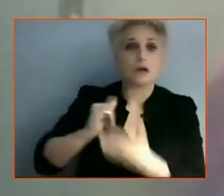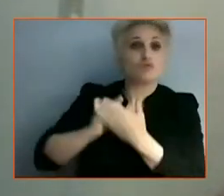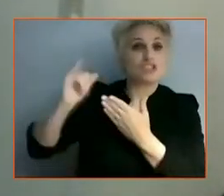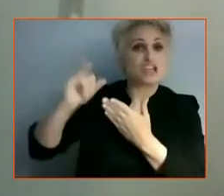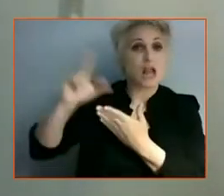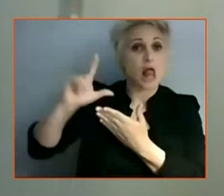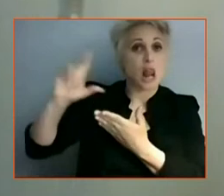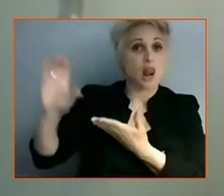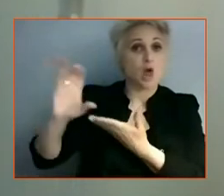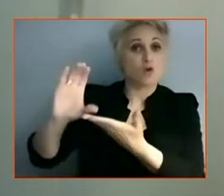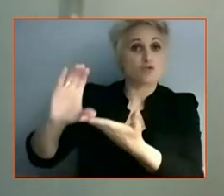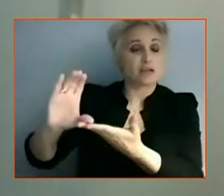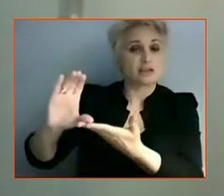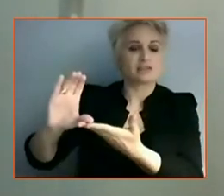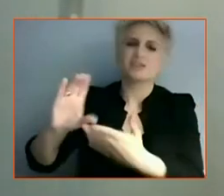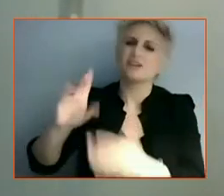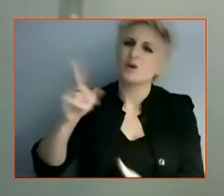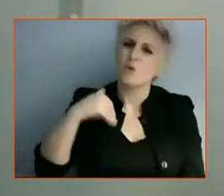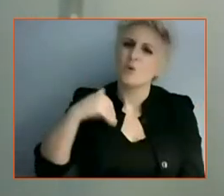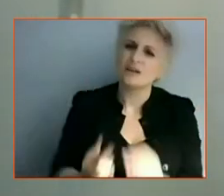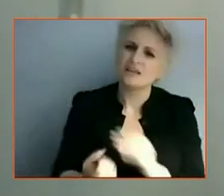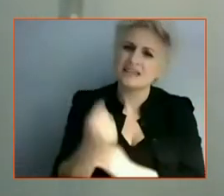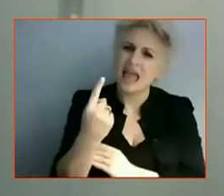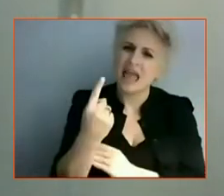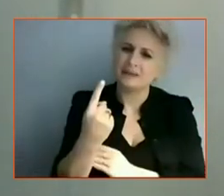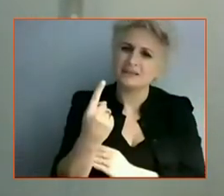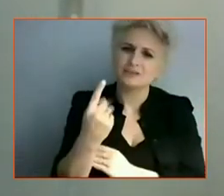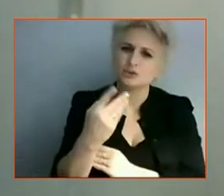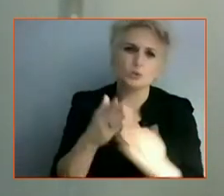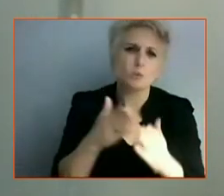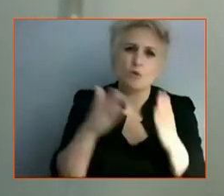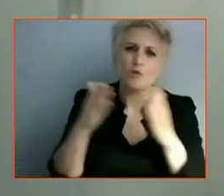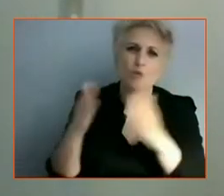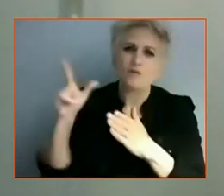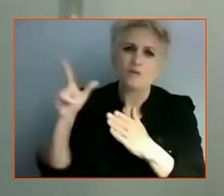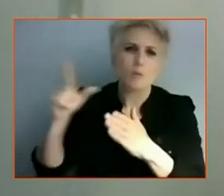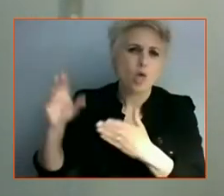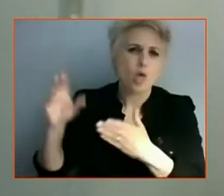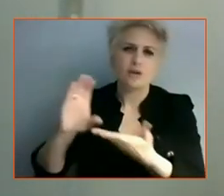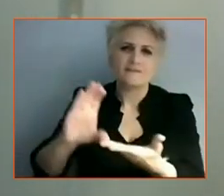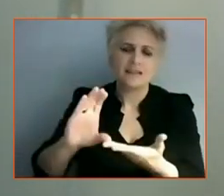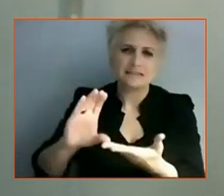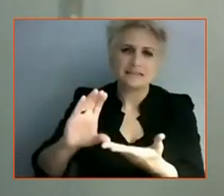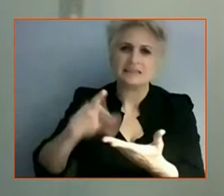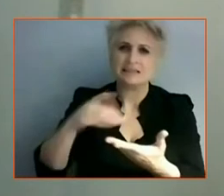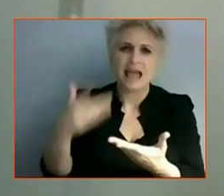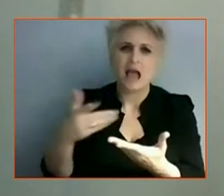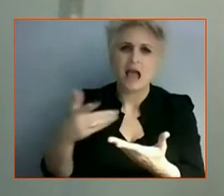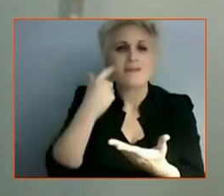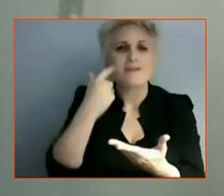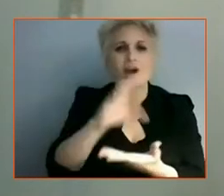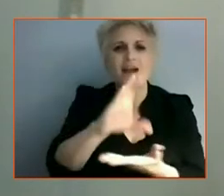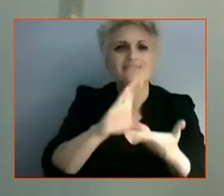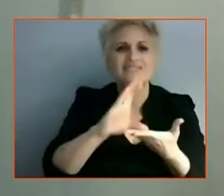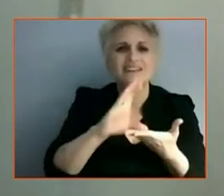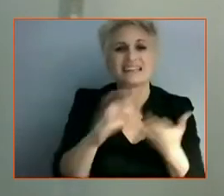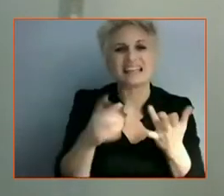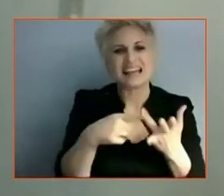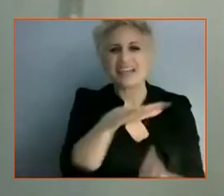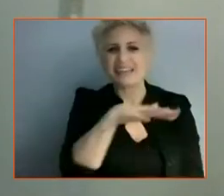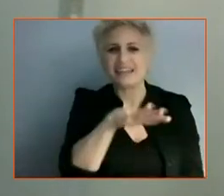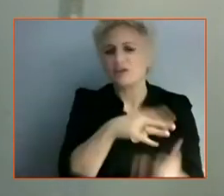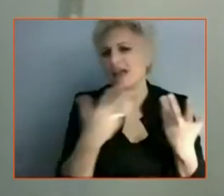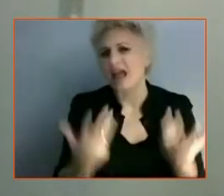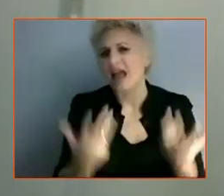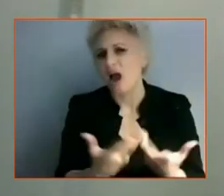to happen to make that shift? Oh, look, a lot of thinking. If I had the answers, then potentially we'd make the shift. Miriama, but it is